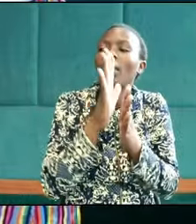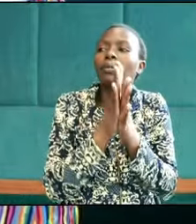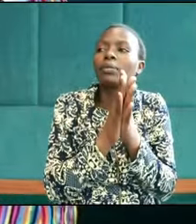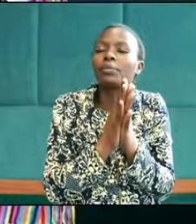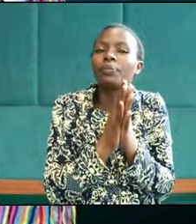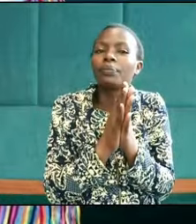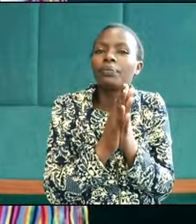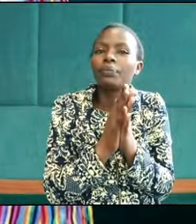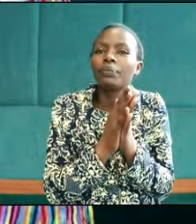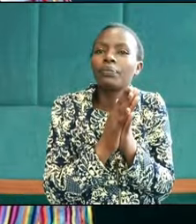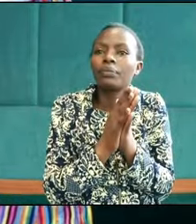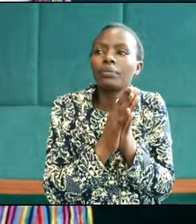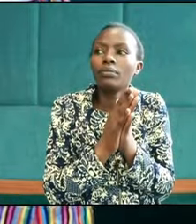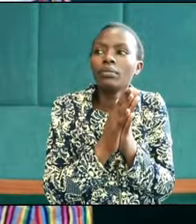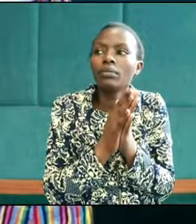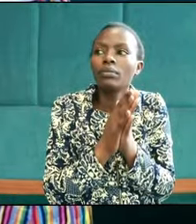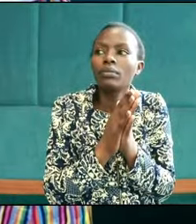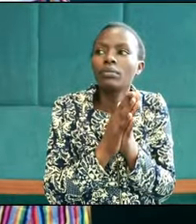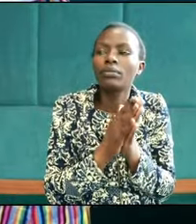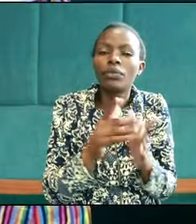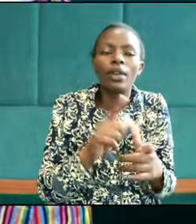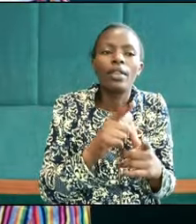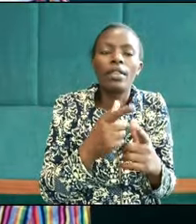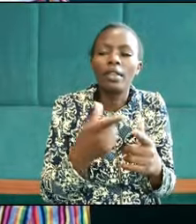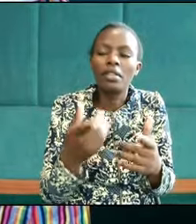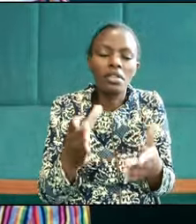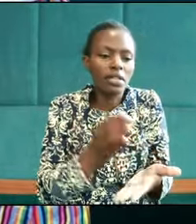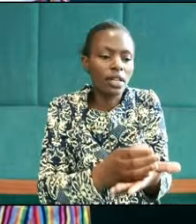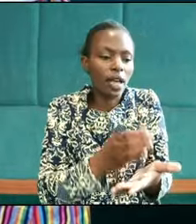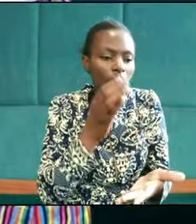The cup, the wine,